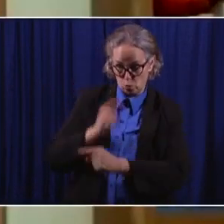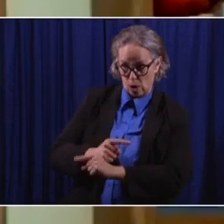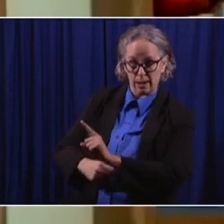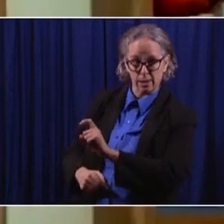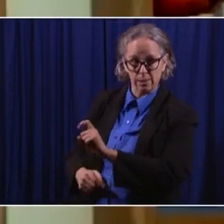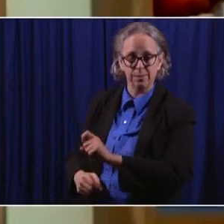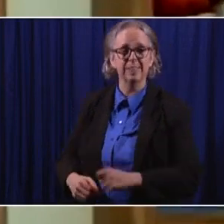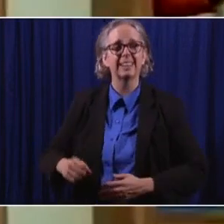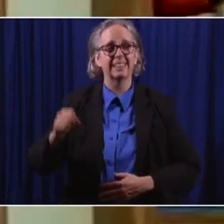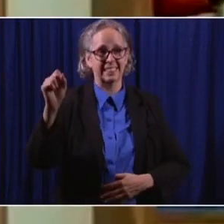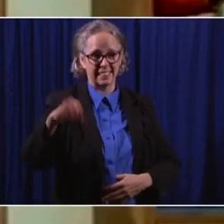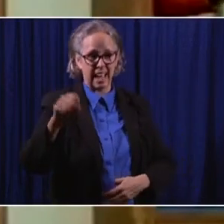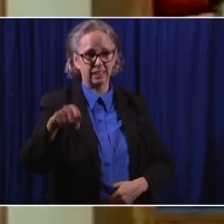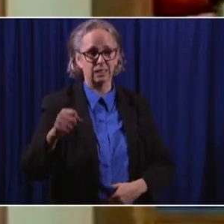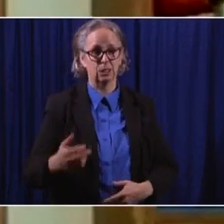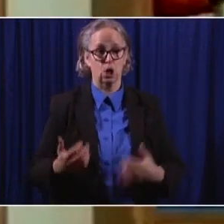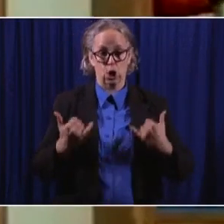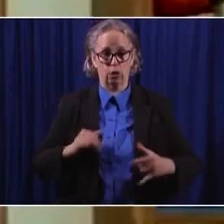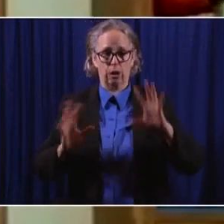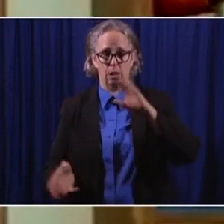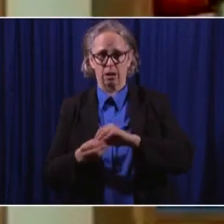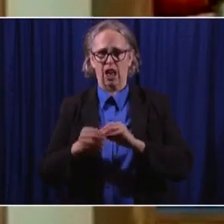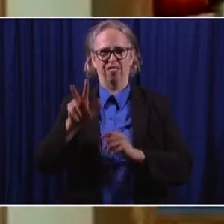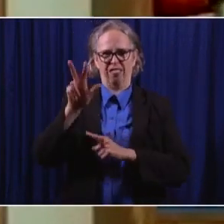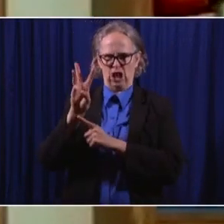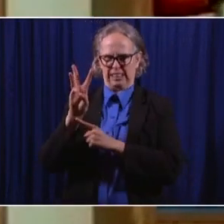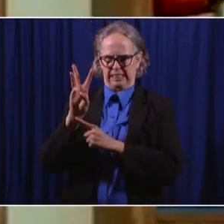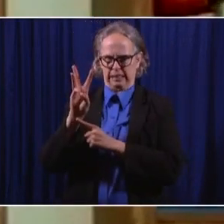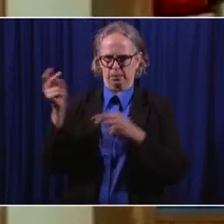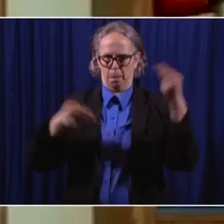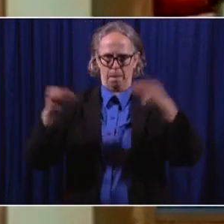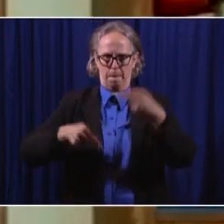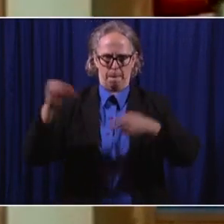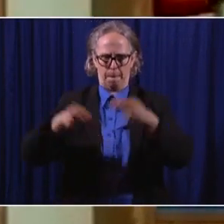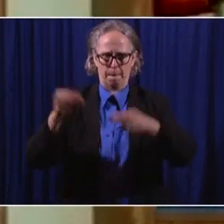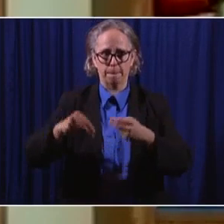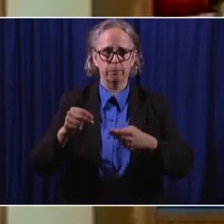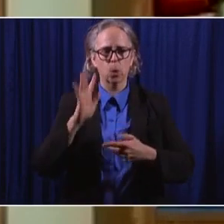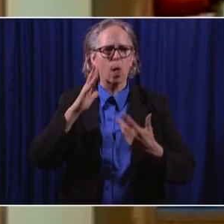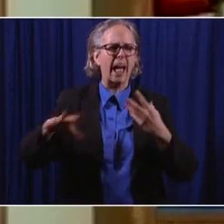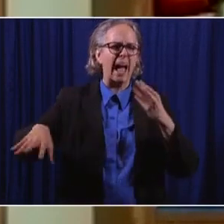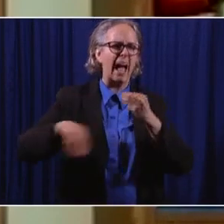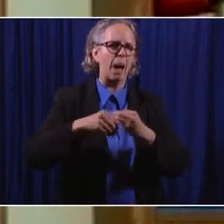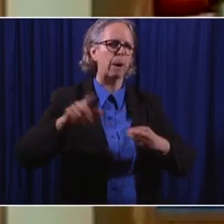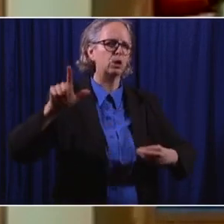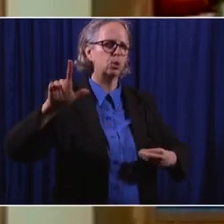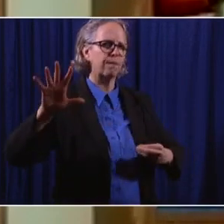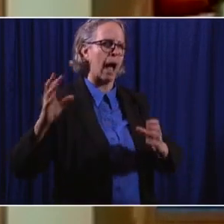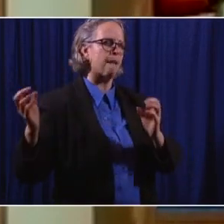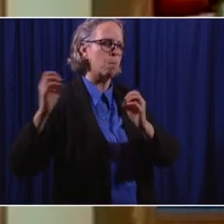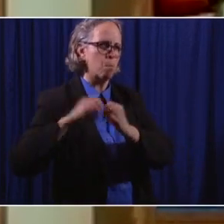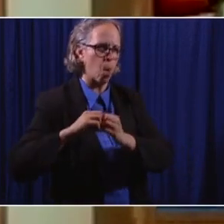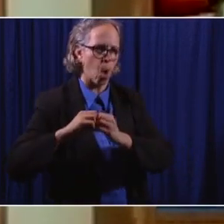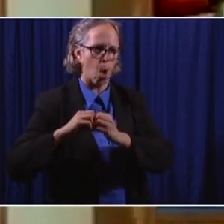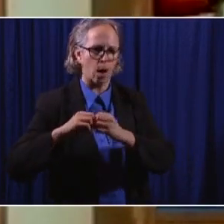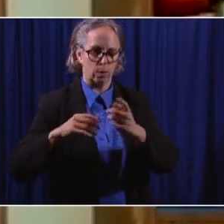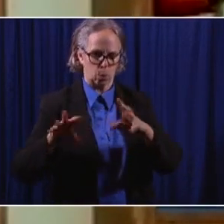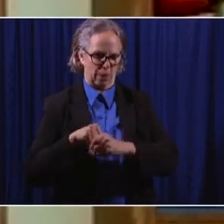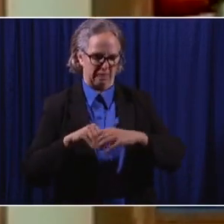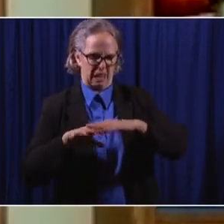Yes, we currently have 36 sites that we're monitoring at, and we'll be adding an additional 25 sites in the coming month.